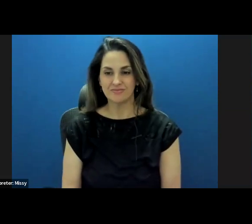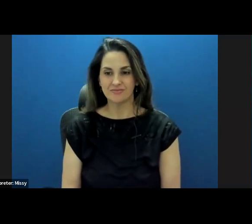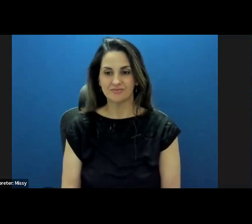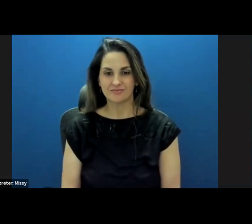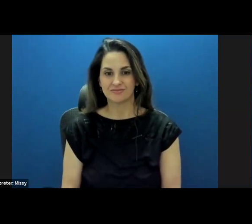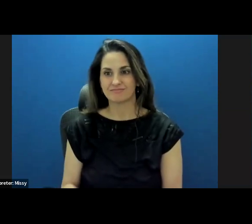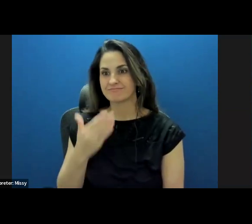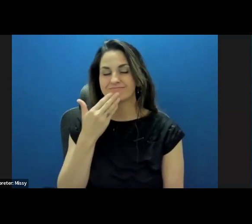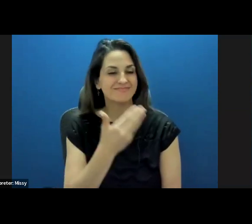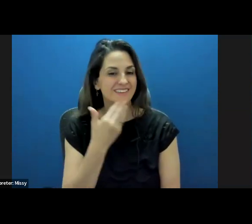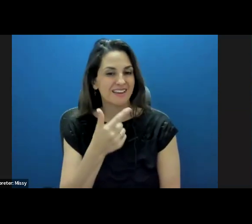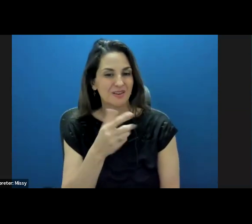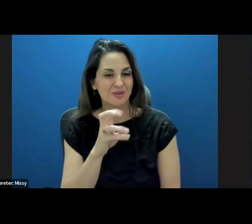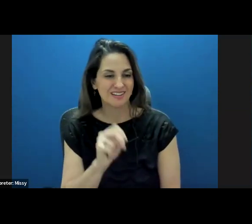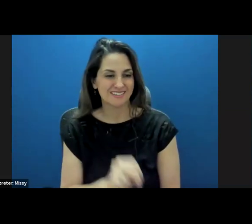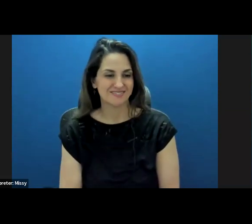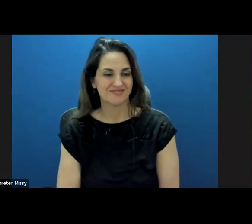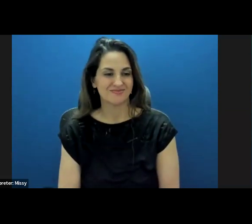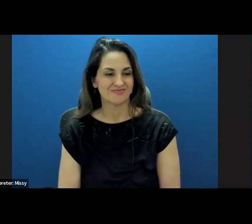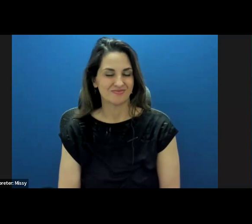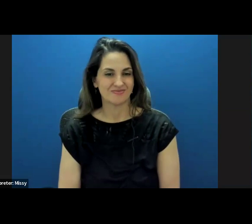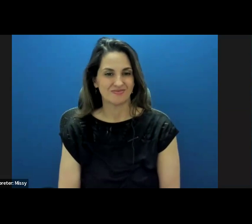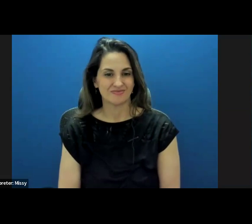Thank you so much, Gwen.